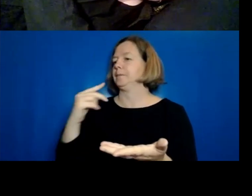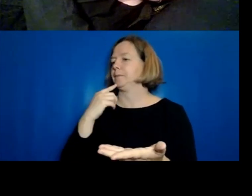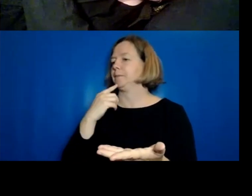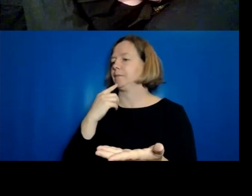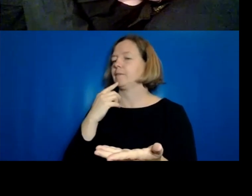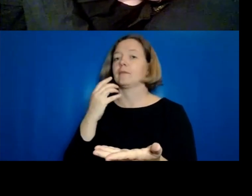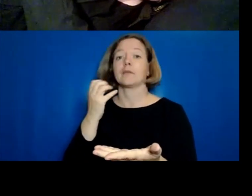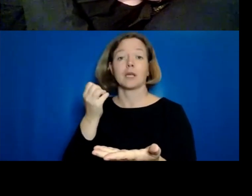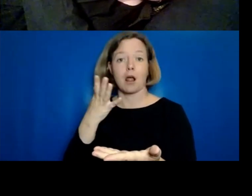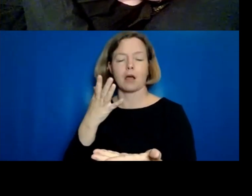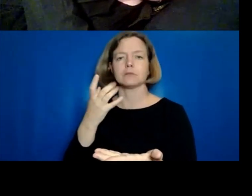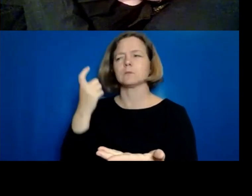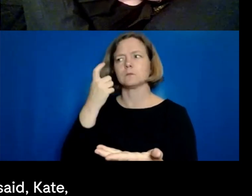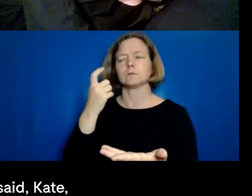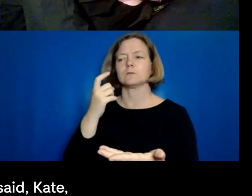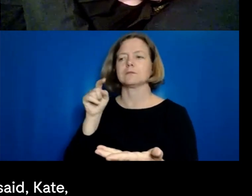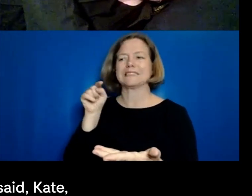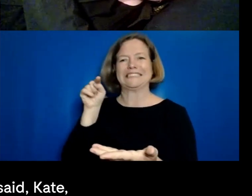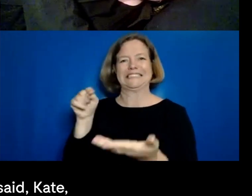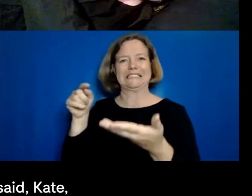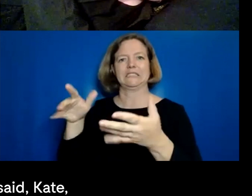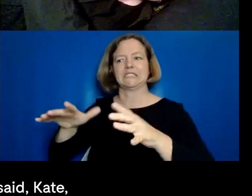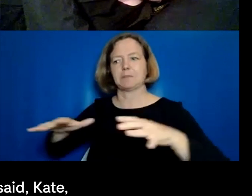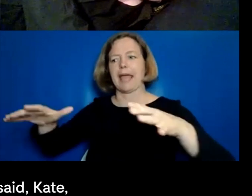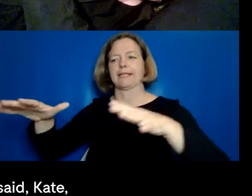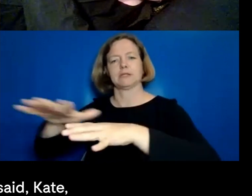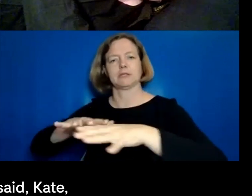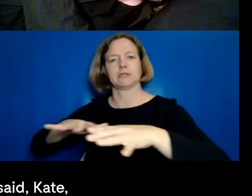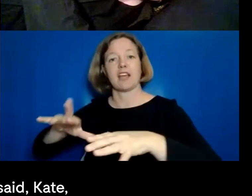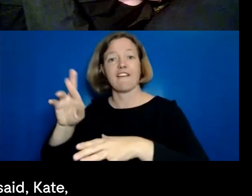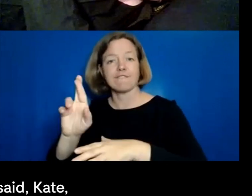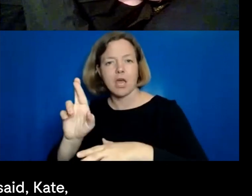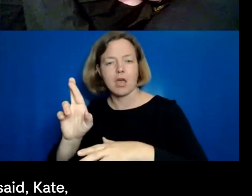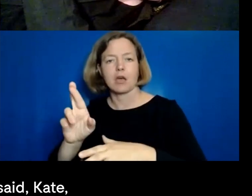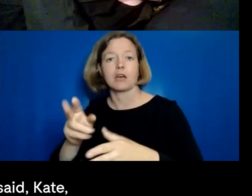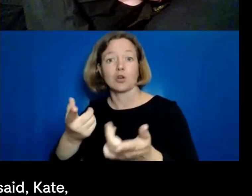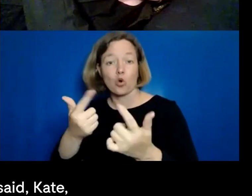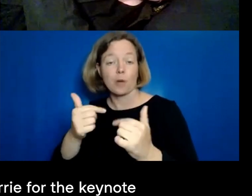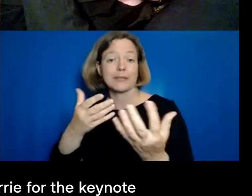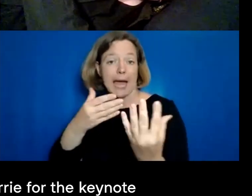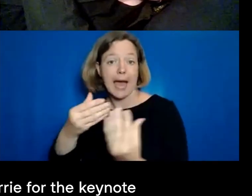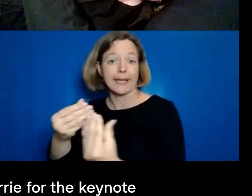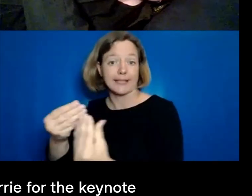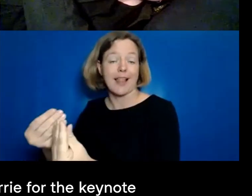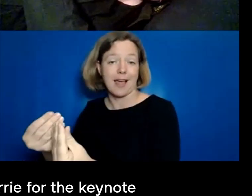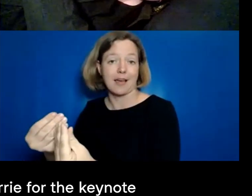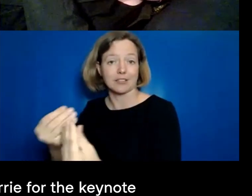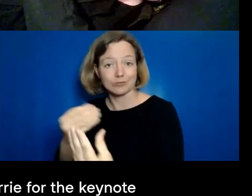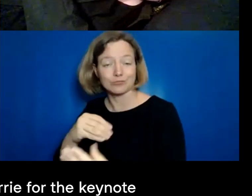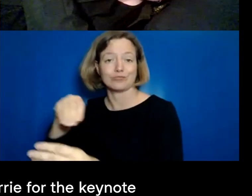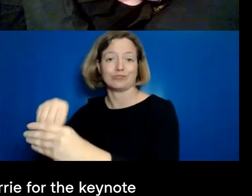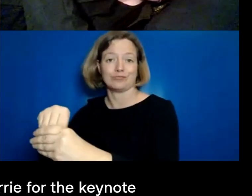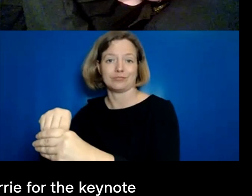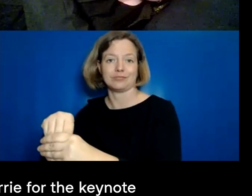invite in this space? Like you said, Kate, it was very clear from the beginning that we wanted Carrie for